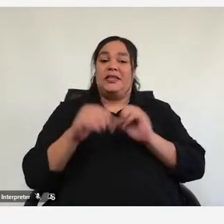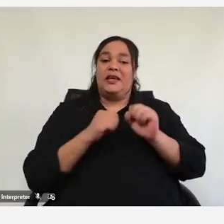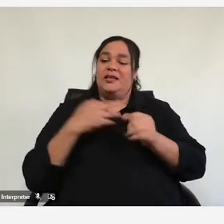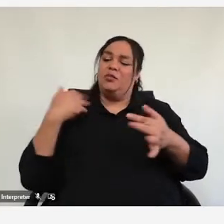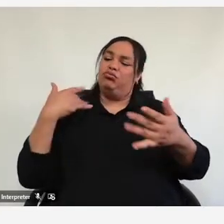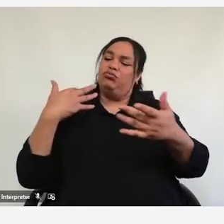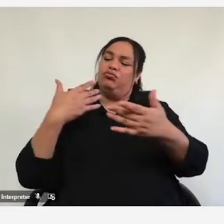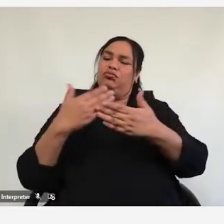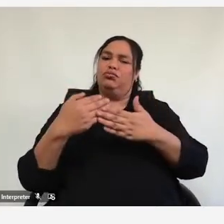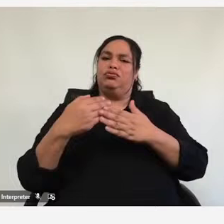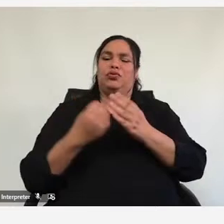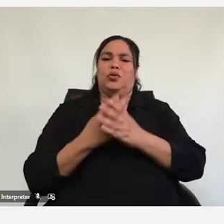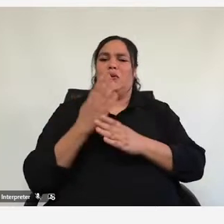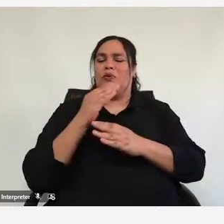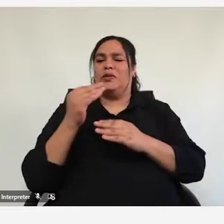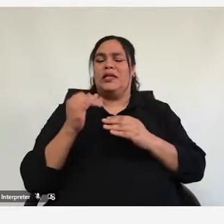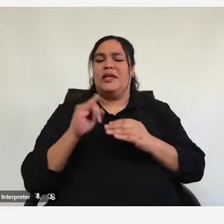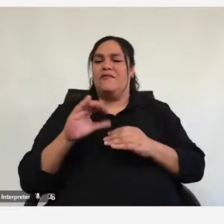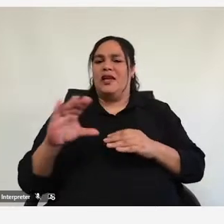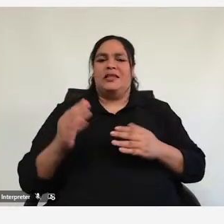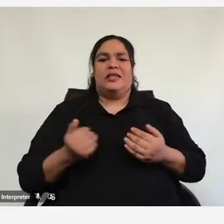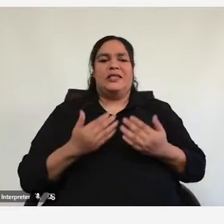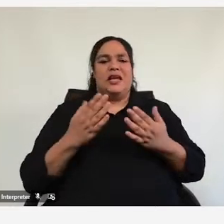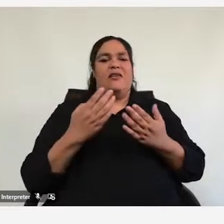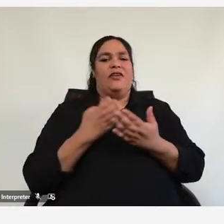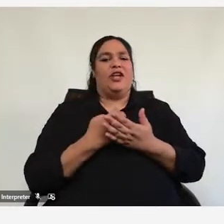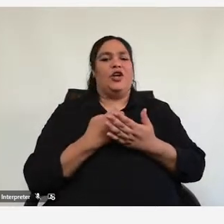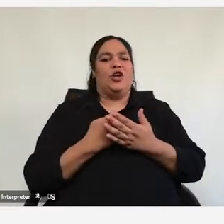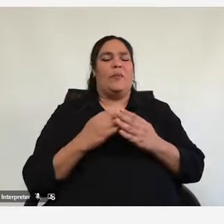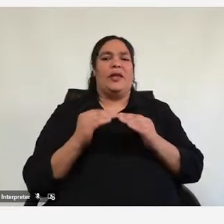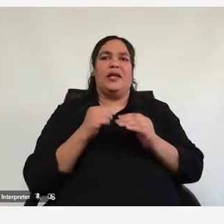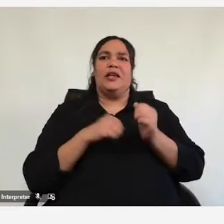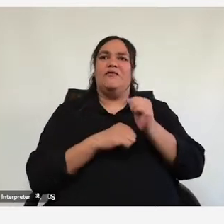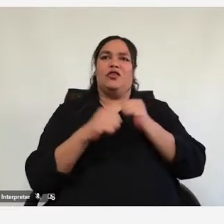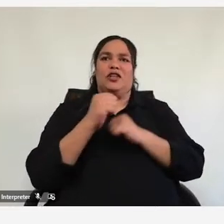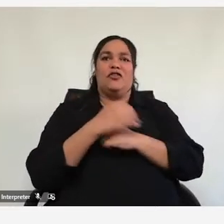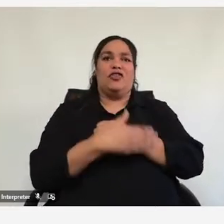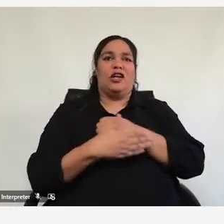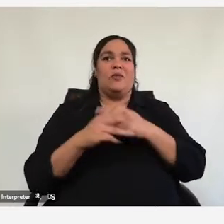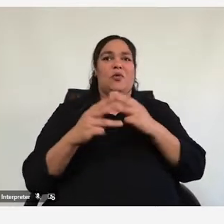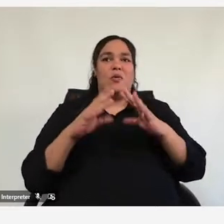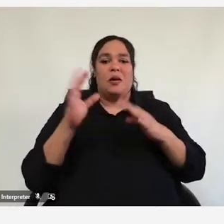growth, underinvestment in service delivery and economic infrastructure, our country's